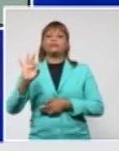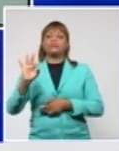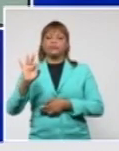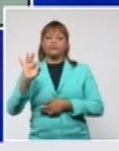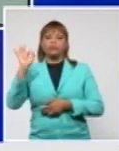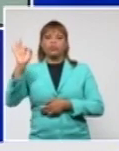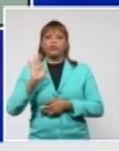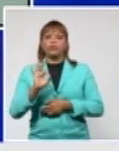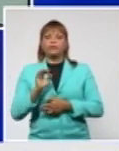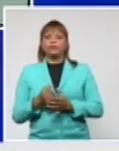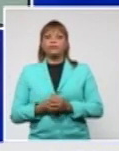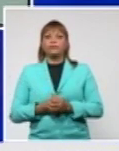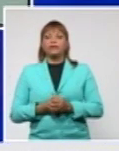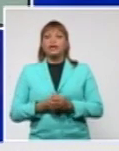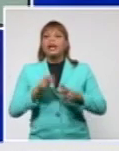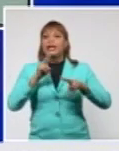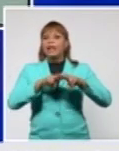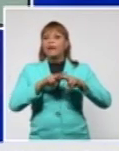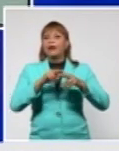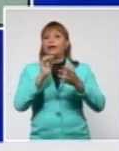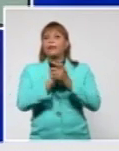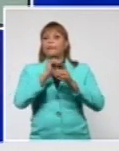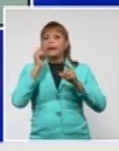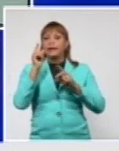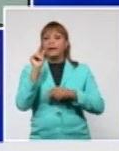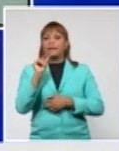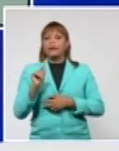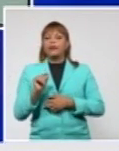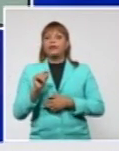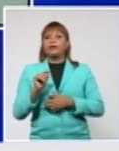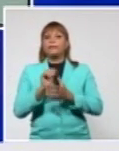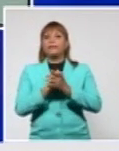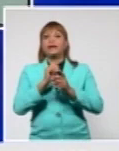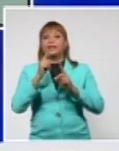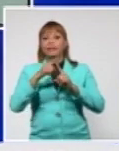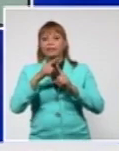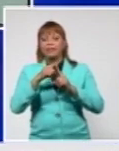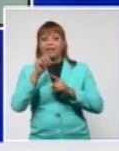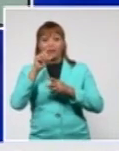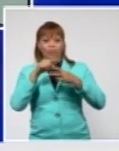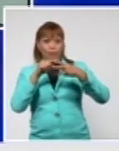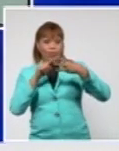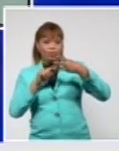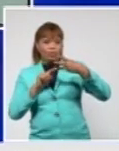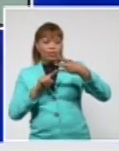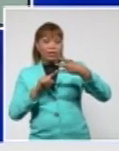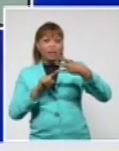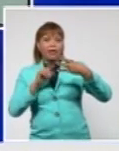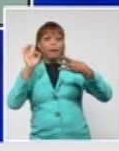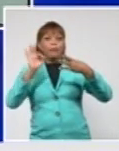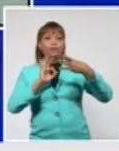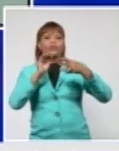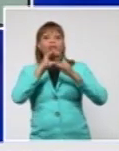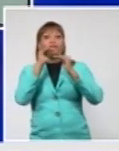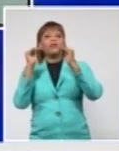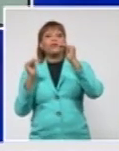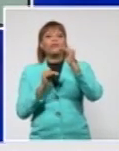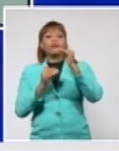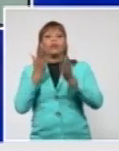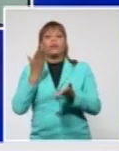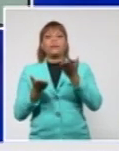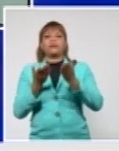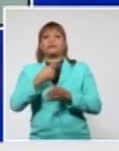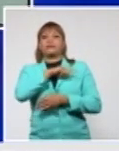of 1.39, then Artemisa with 0.58, Mayabeque with